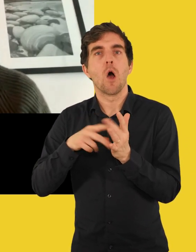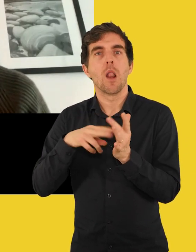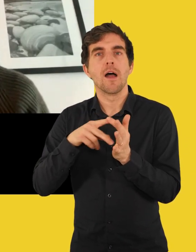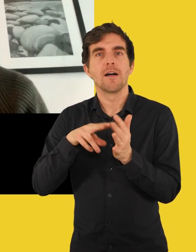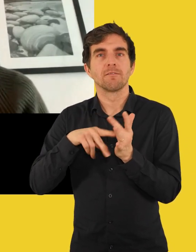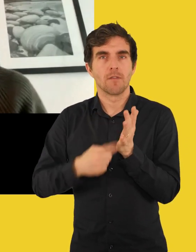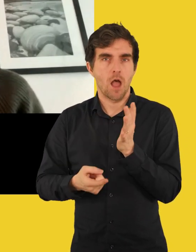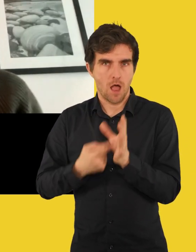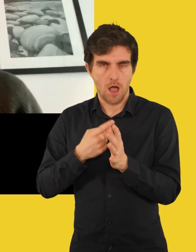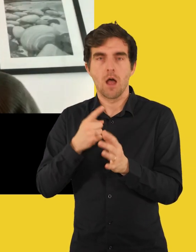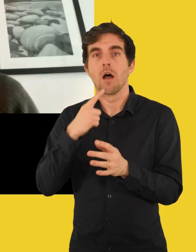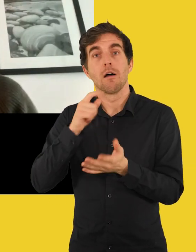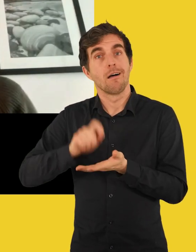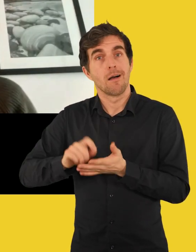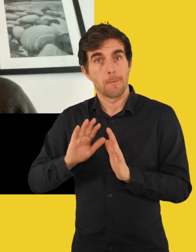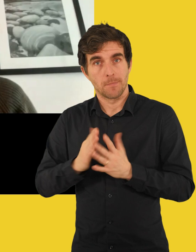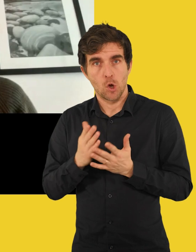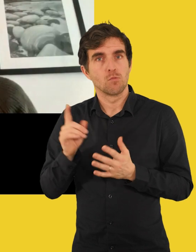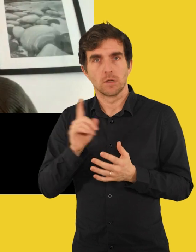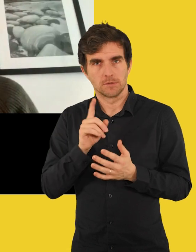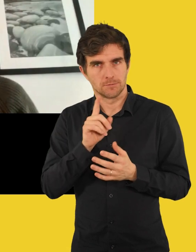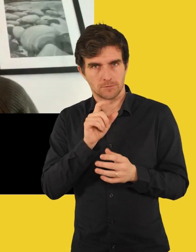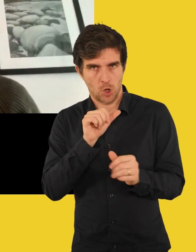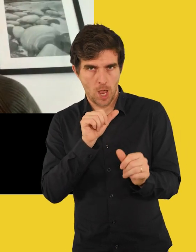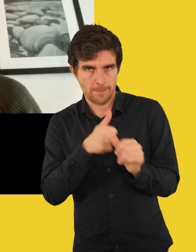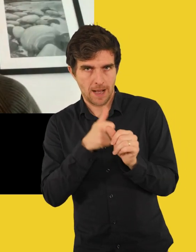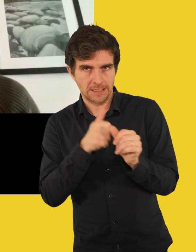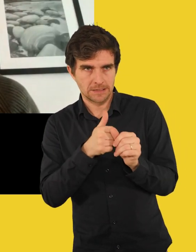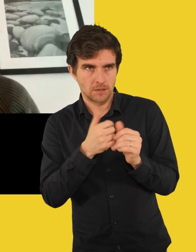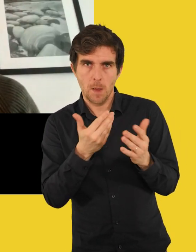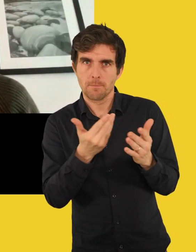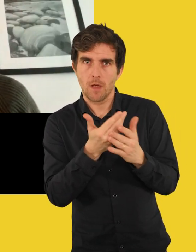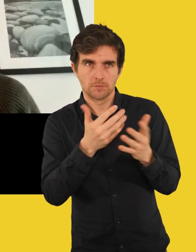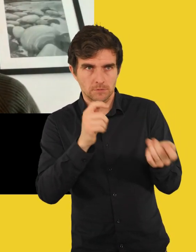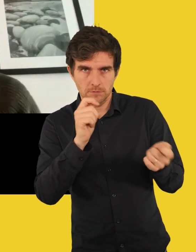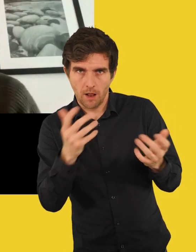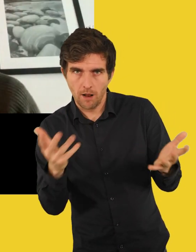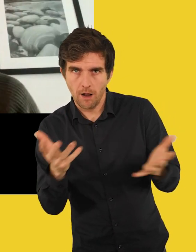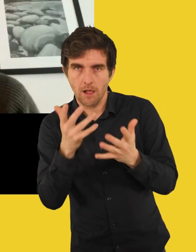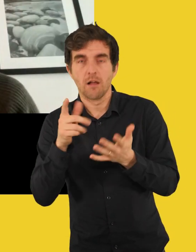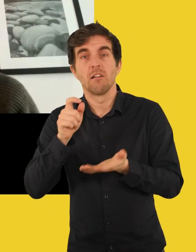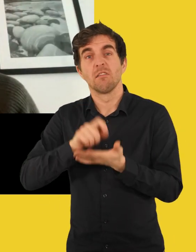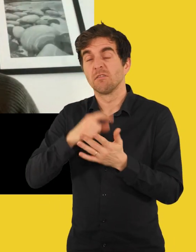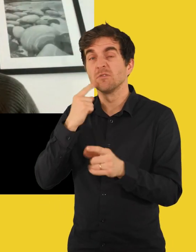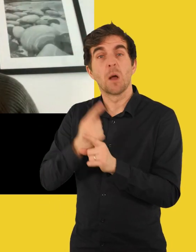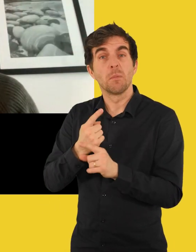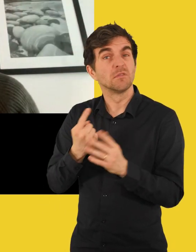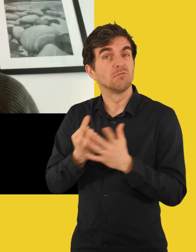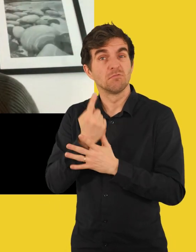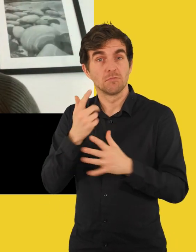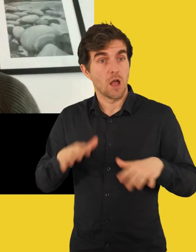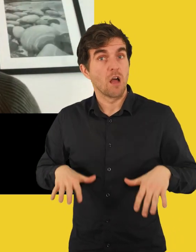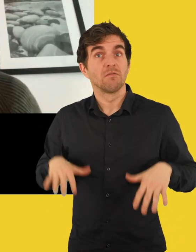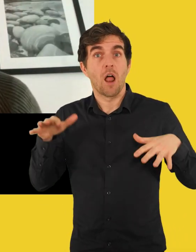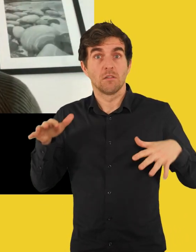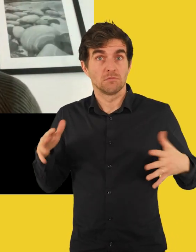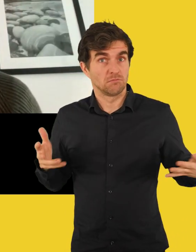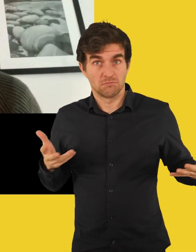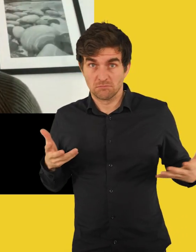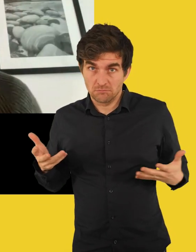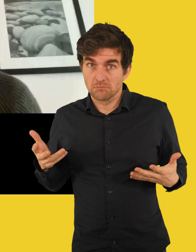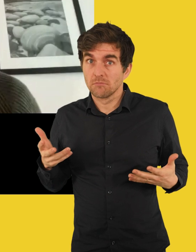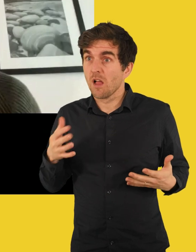de Oliveira, who is author of the book Hospicing Modernity, who writes, in a flood